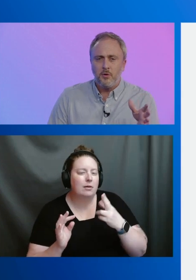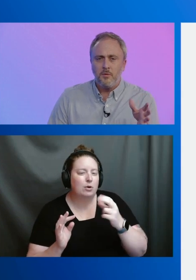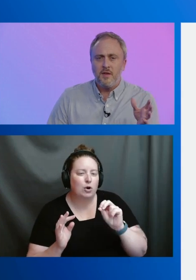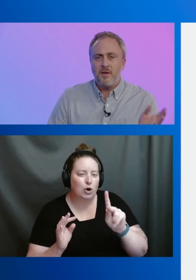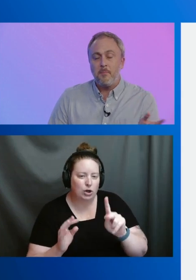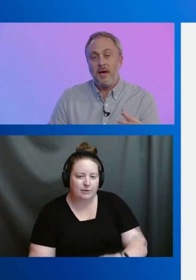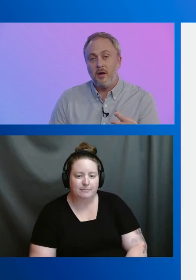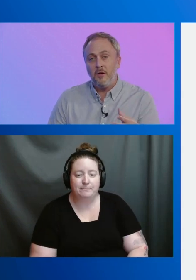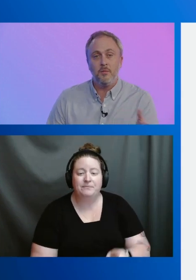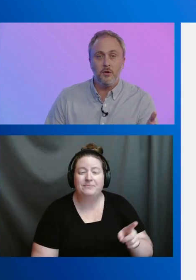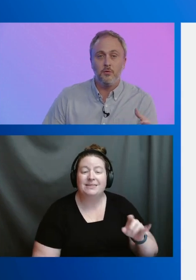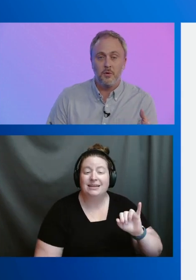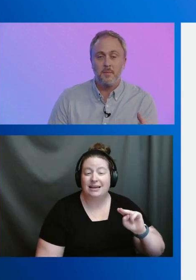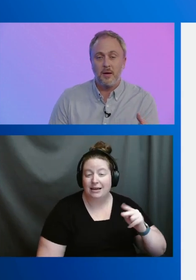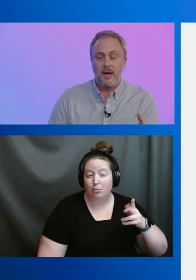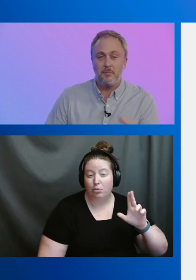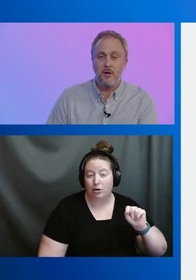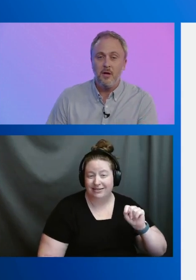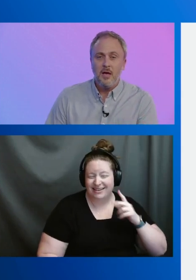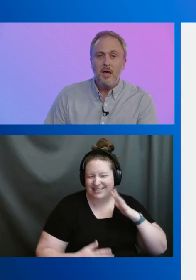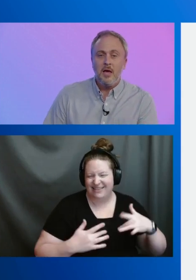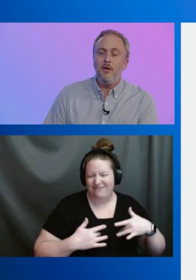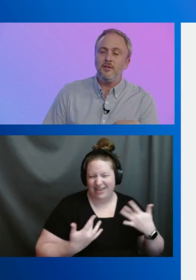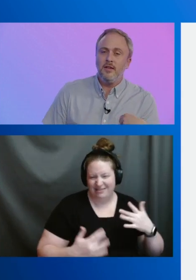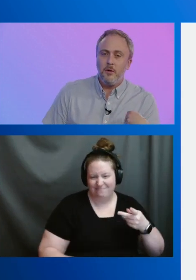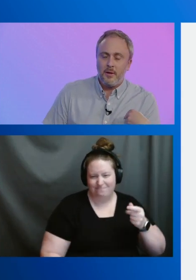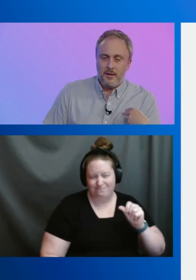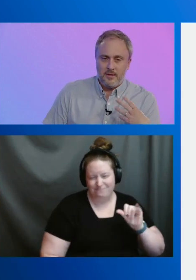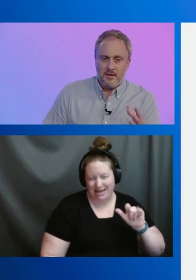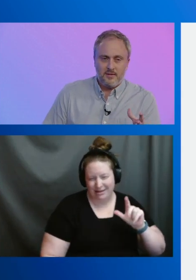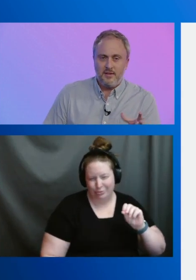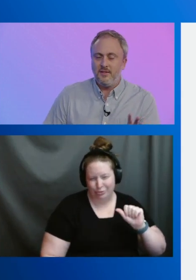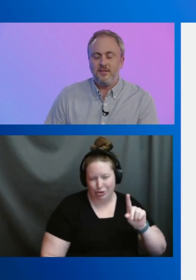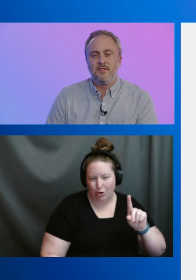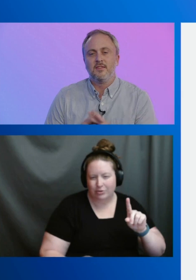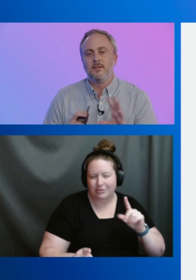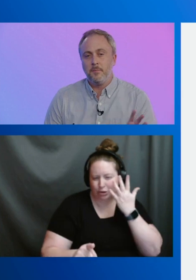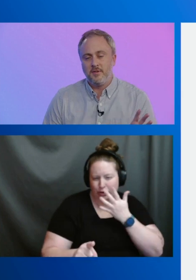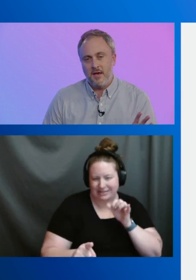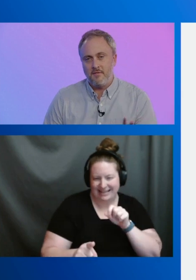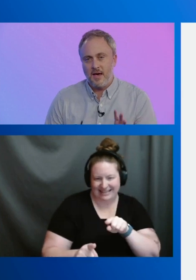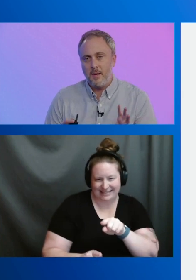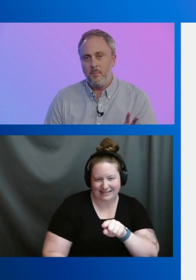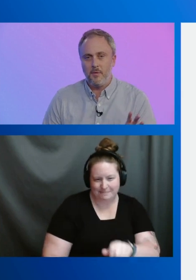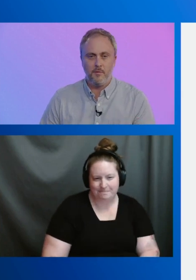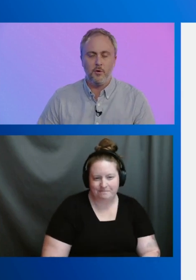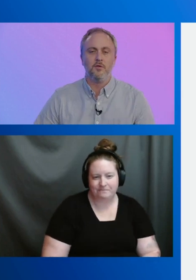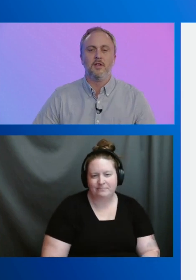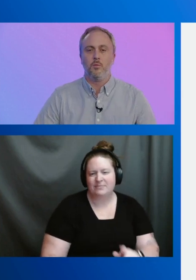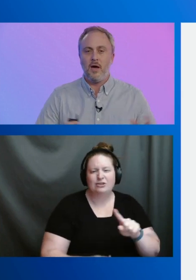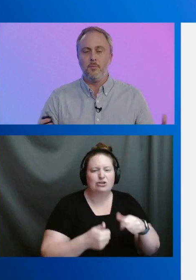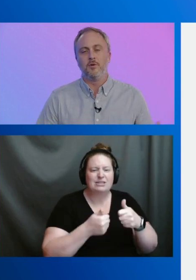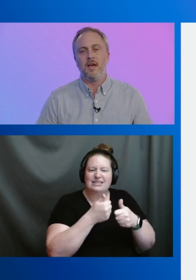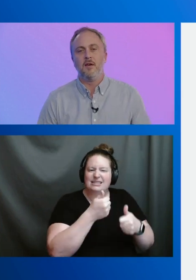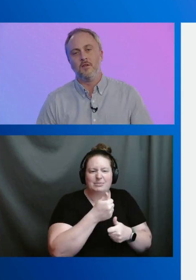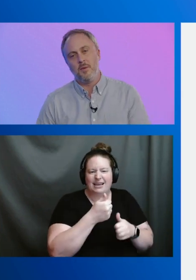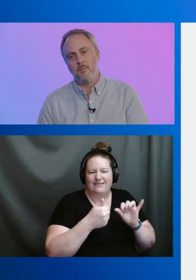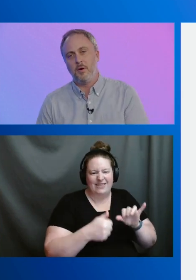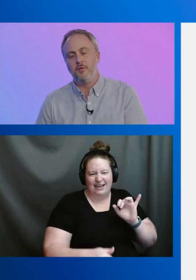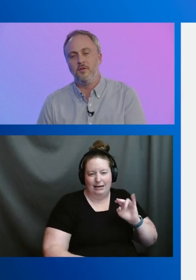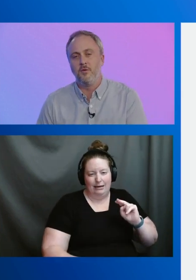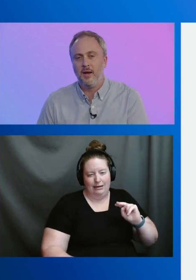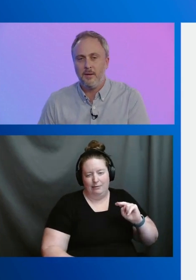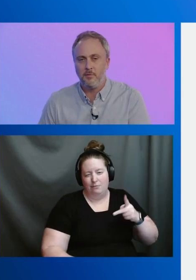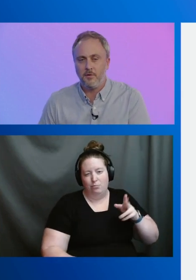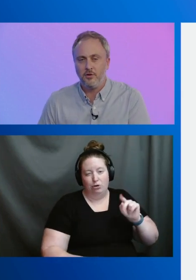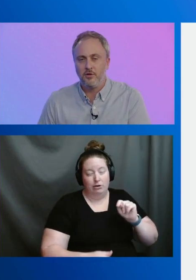sometimes called the event payload when you're talking about Lambda, it looks a little bit like this. This is just a subset of that input. Of course, there's way more data that's being